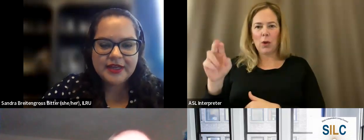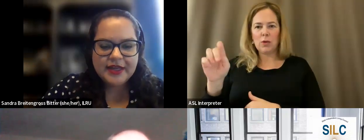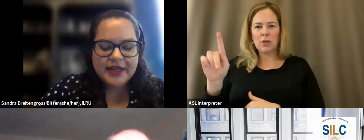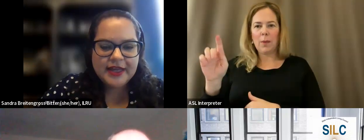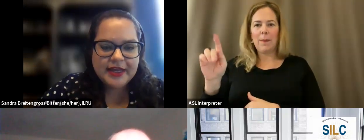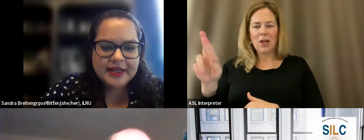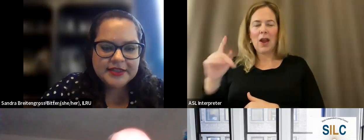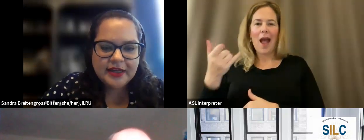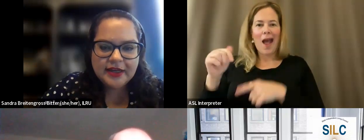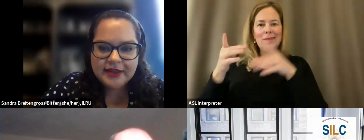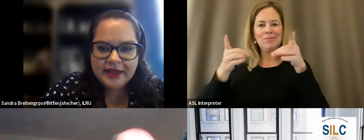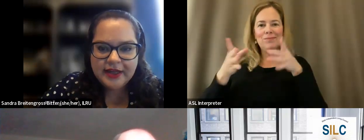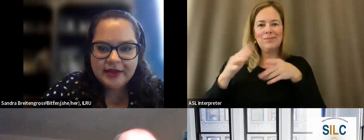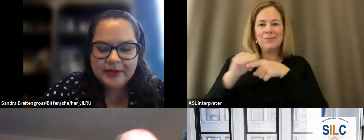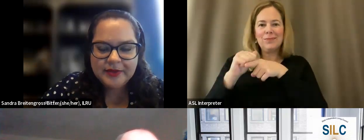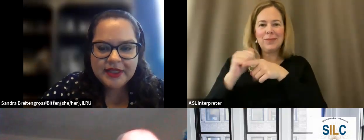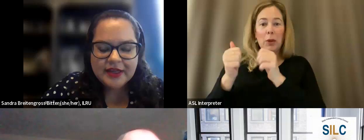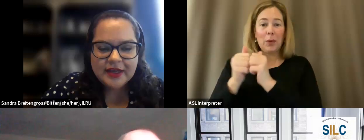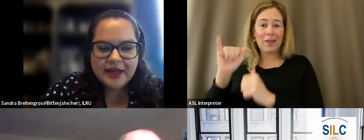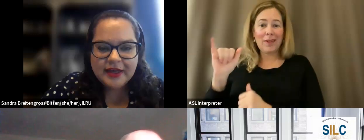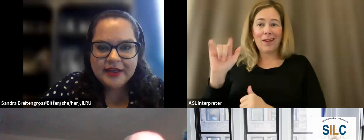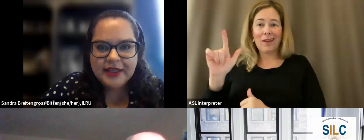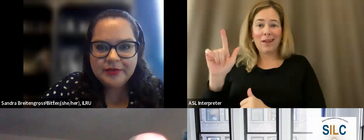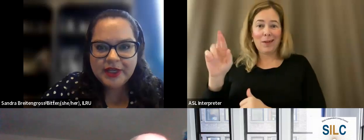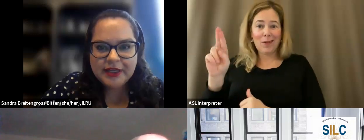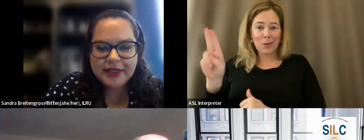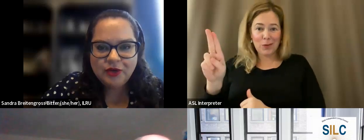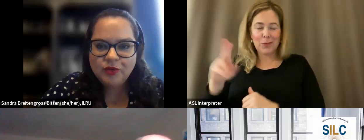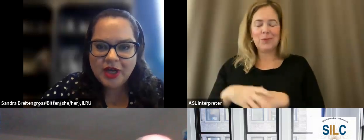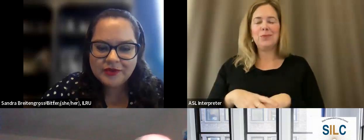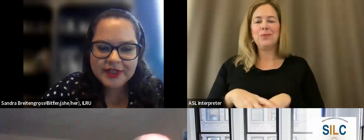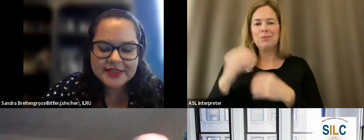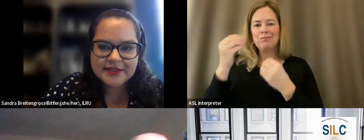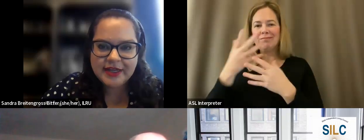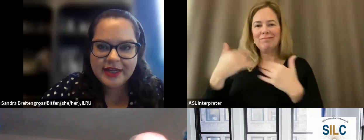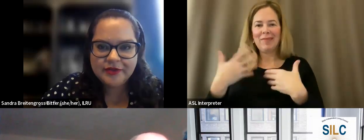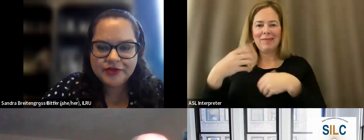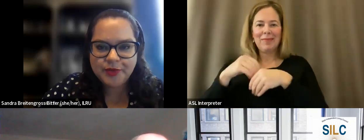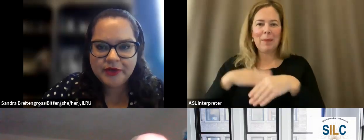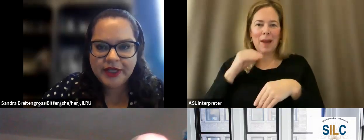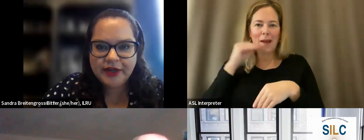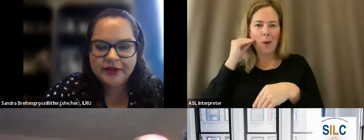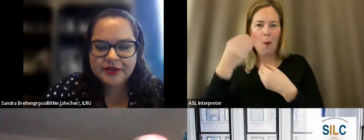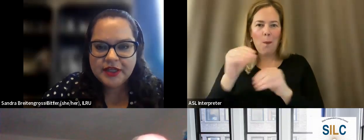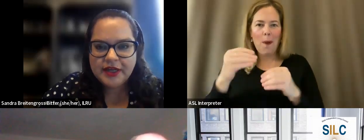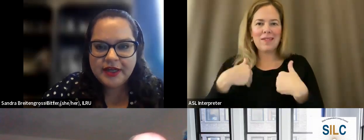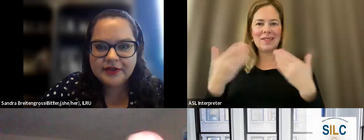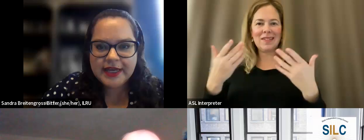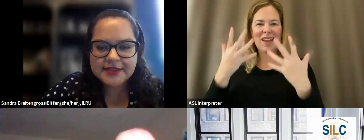ILRU, and I am in my home office. I have dark brown